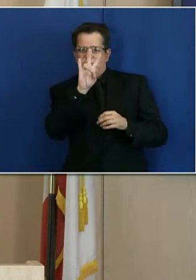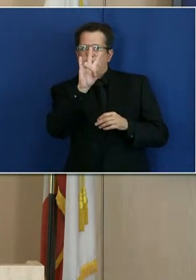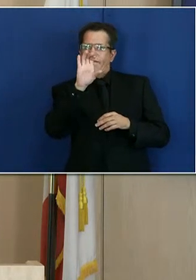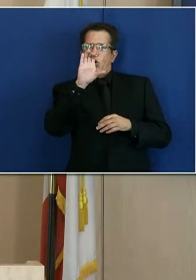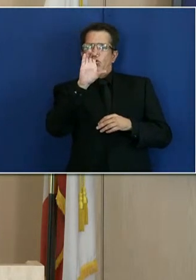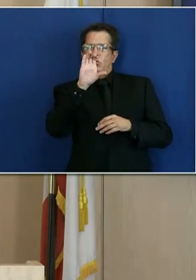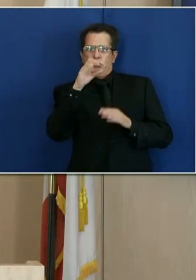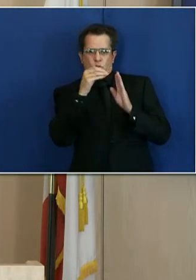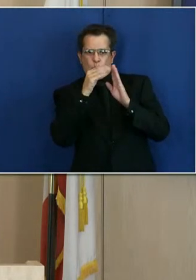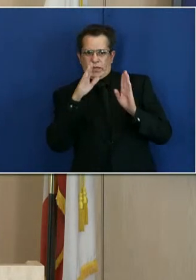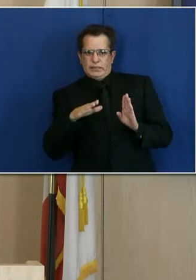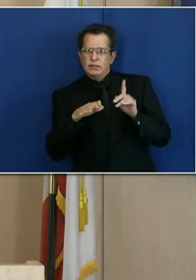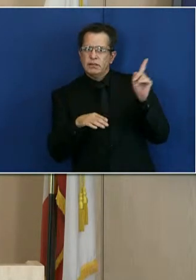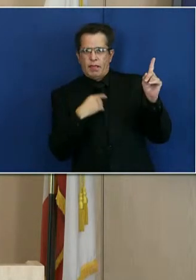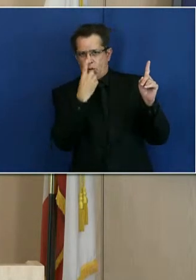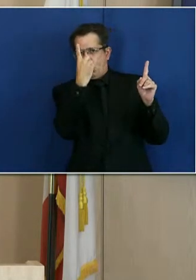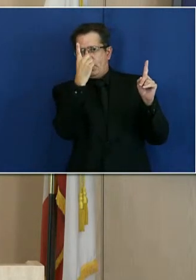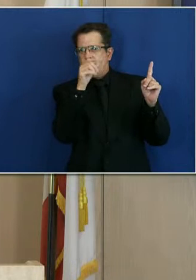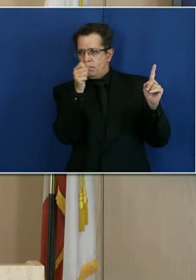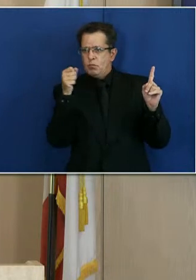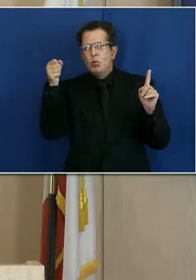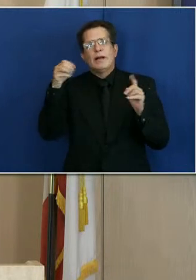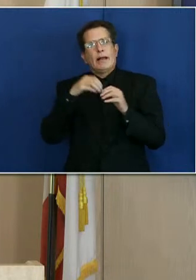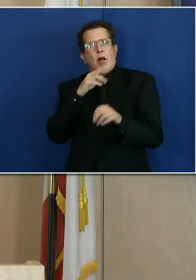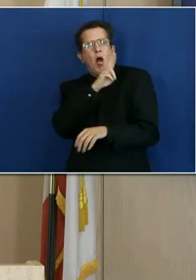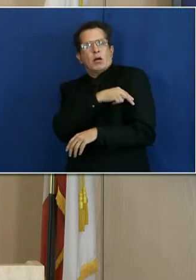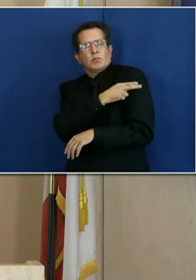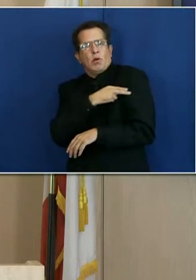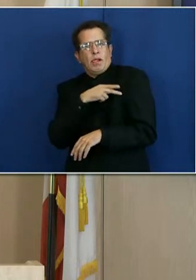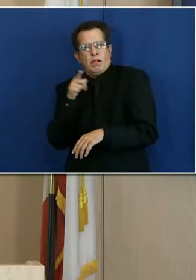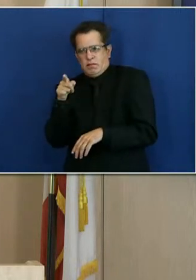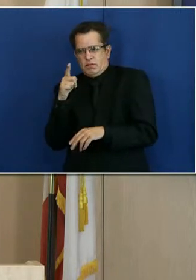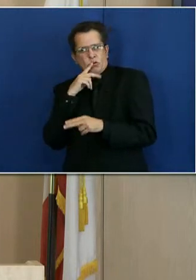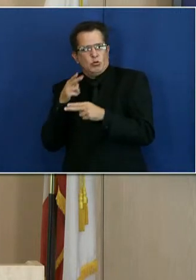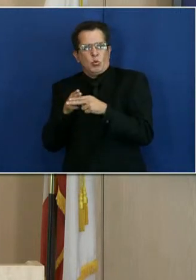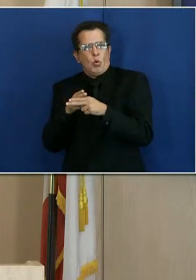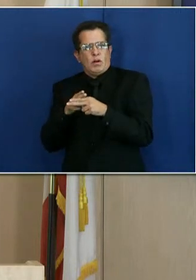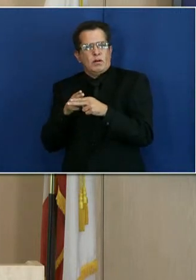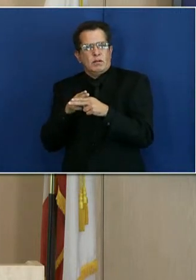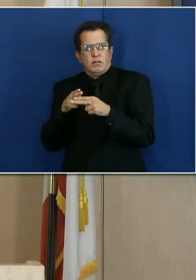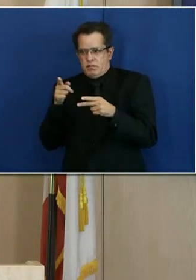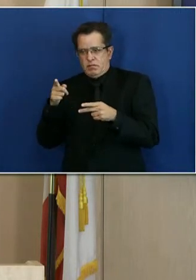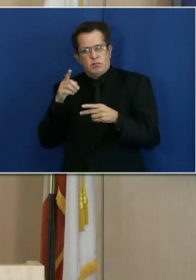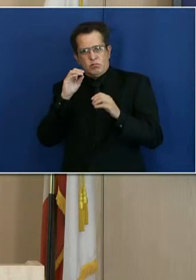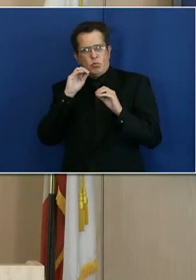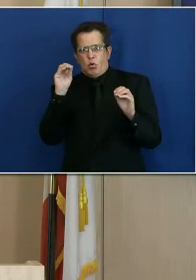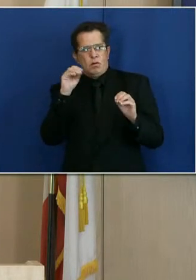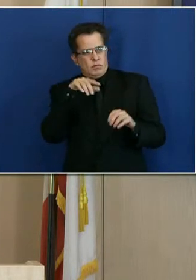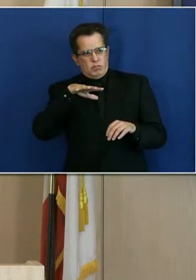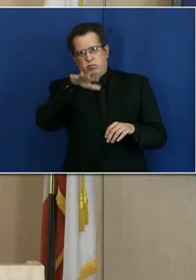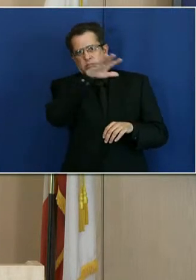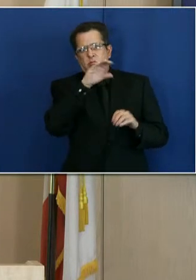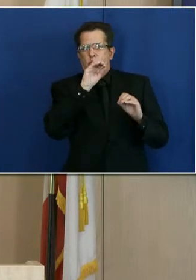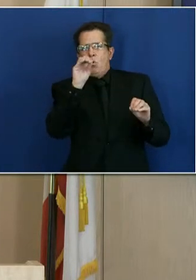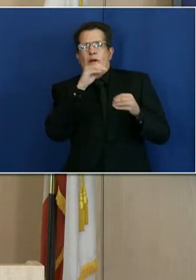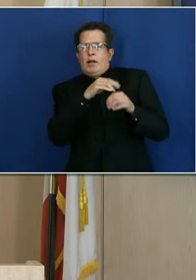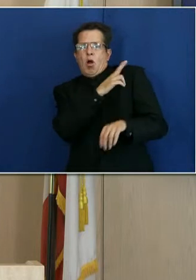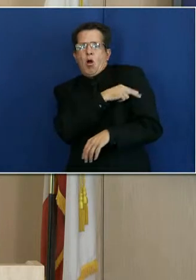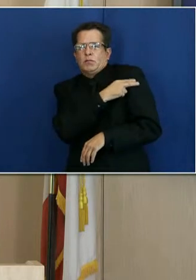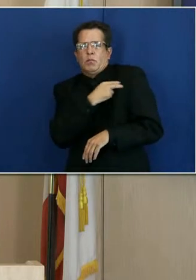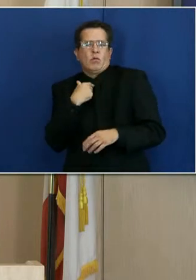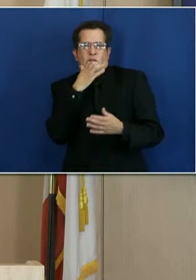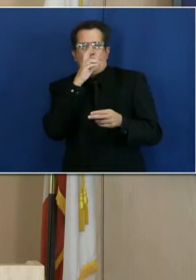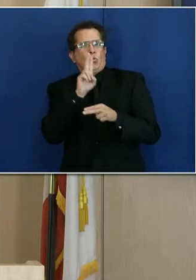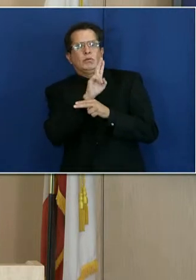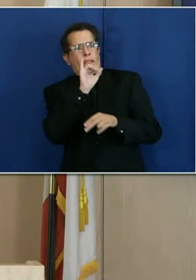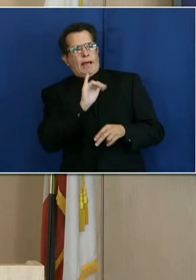think there's only been 1 that has been hospitalized, and that was only for a brief period of time and has been released. But maybe